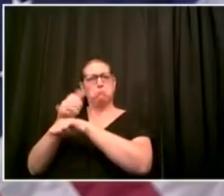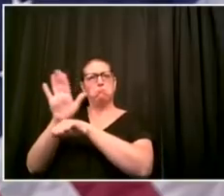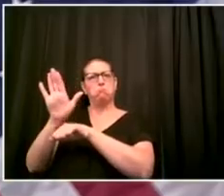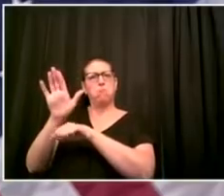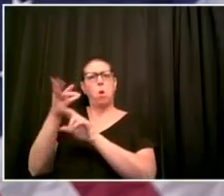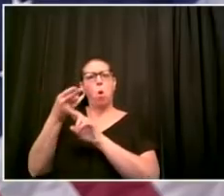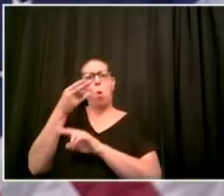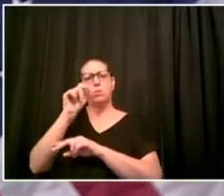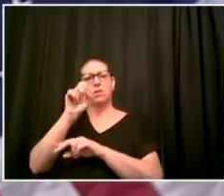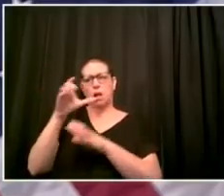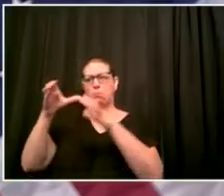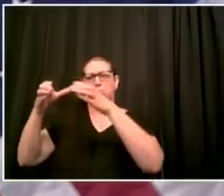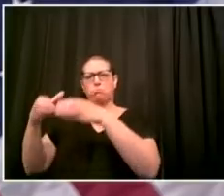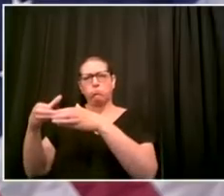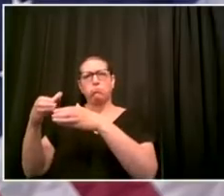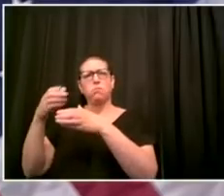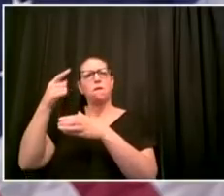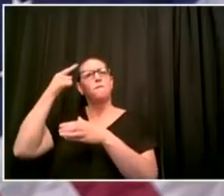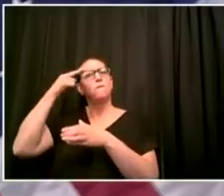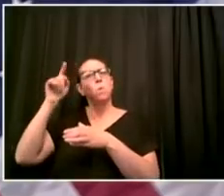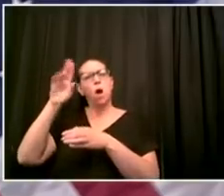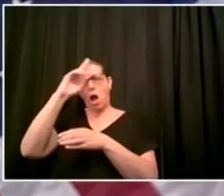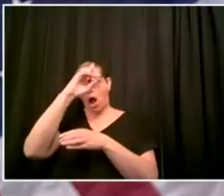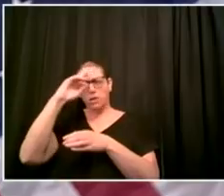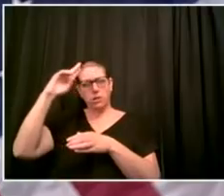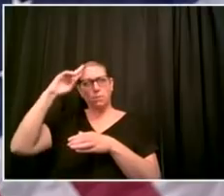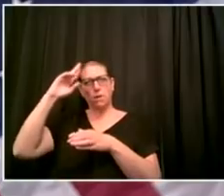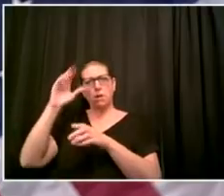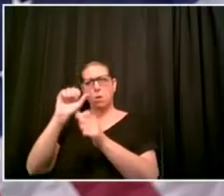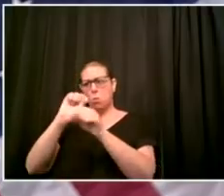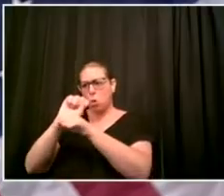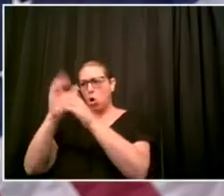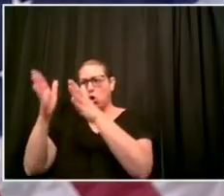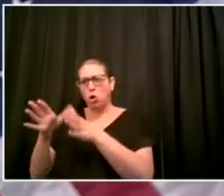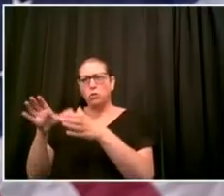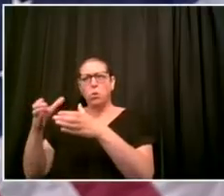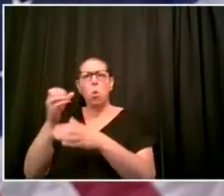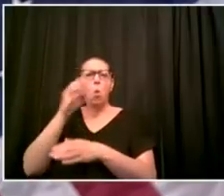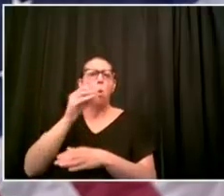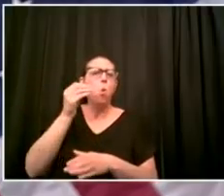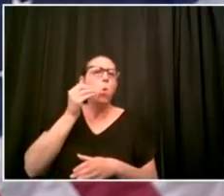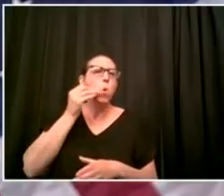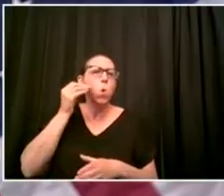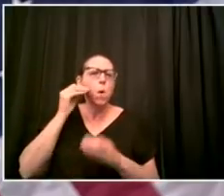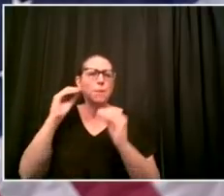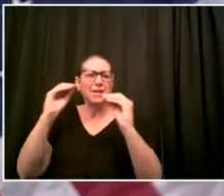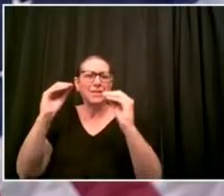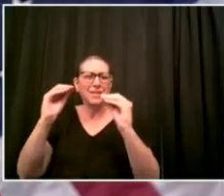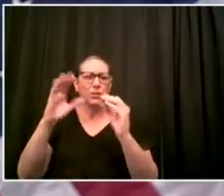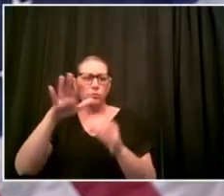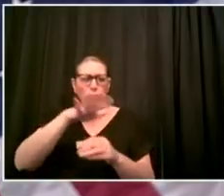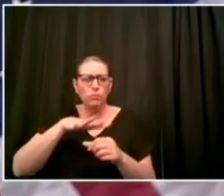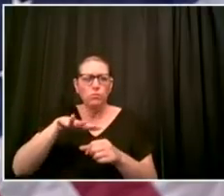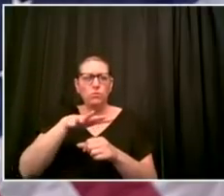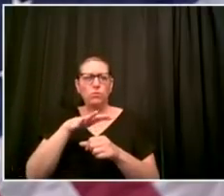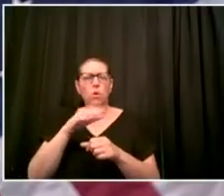residents. And apparently they're getting a $27 fee per room per